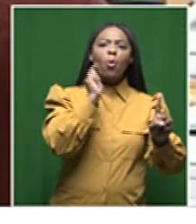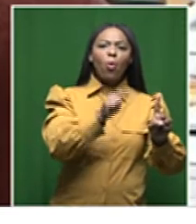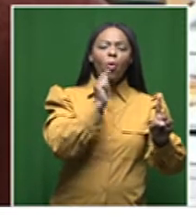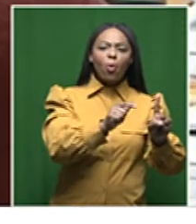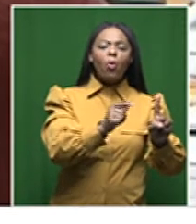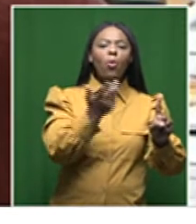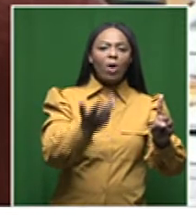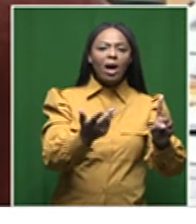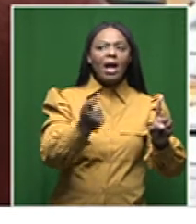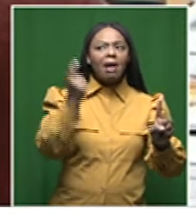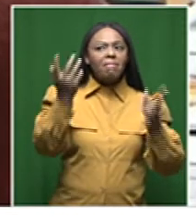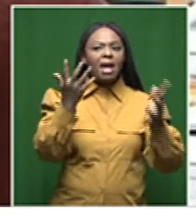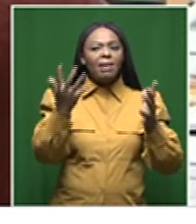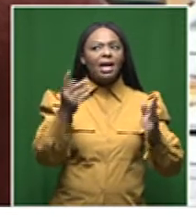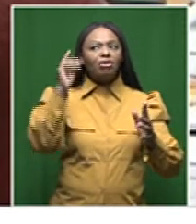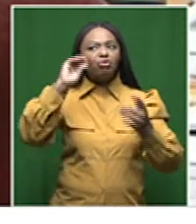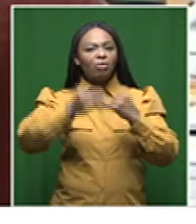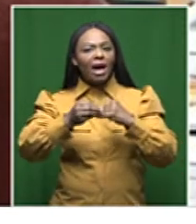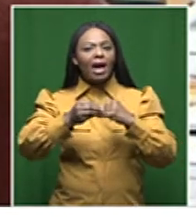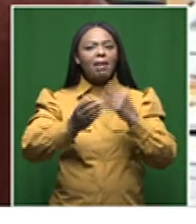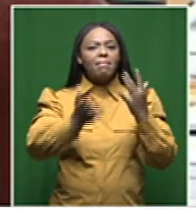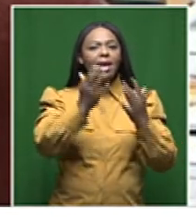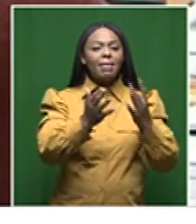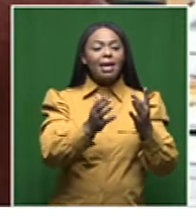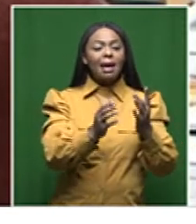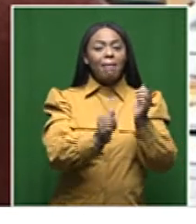the brother or someone to have a child with